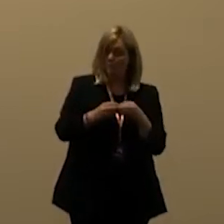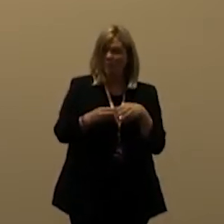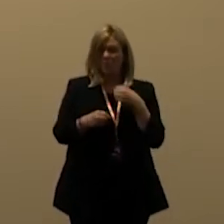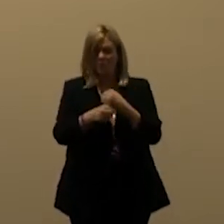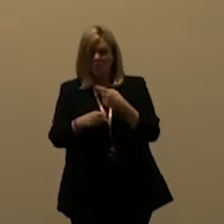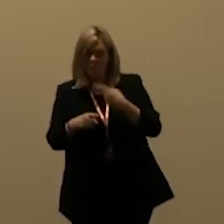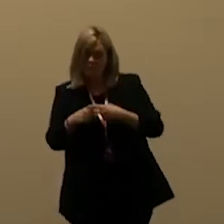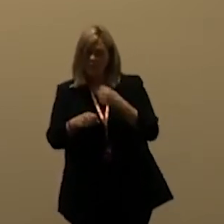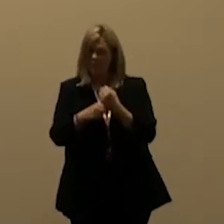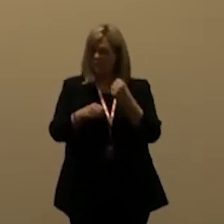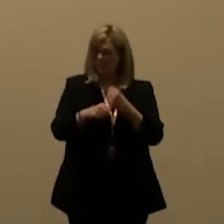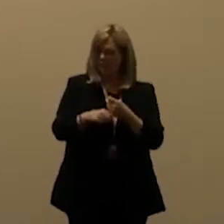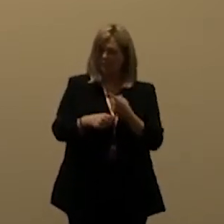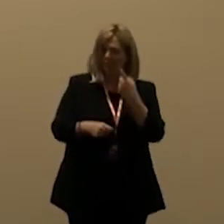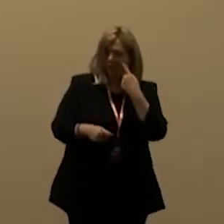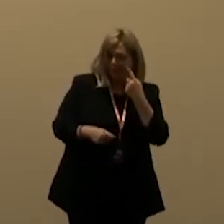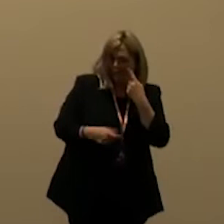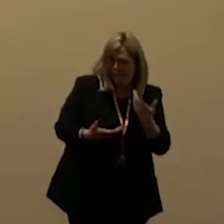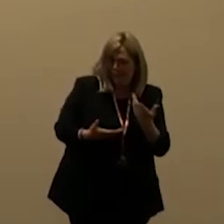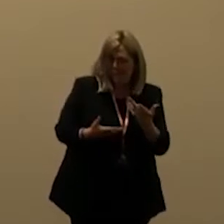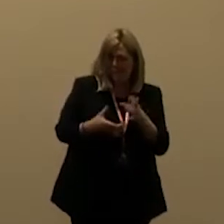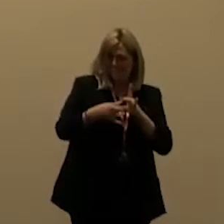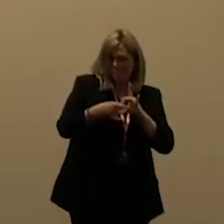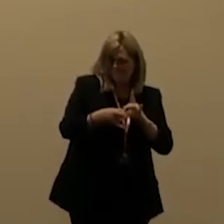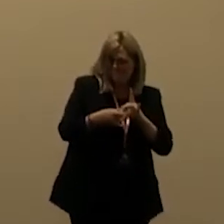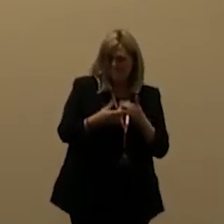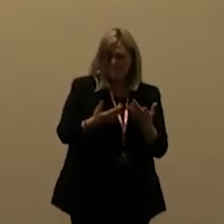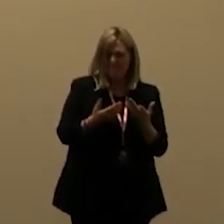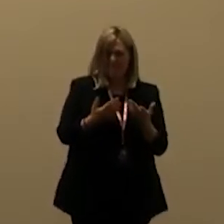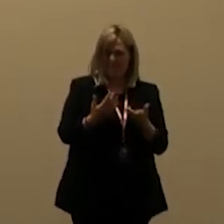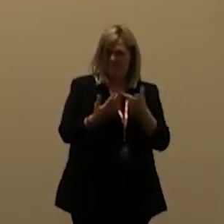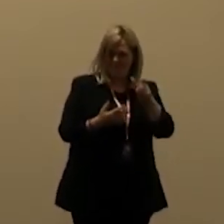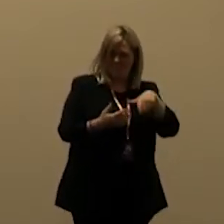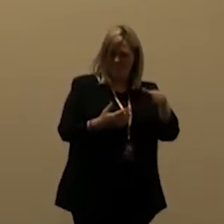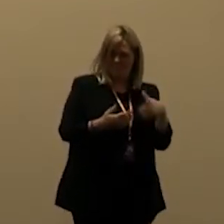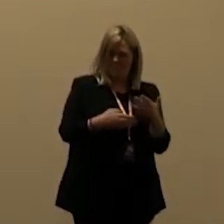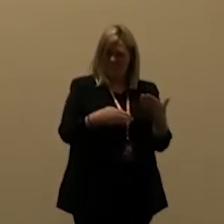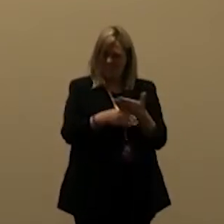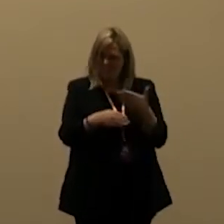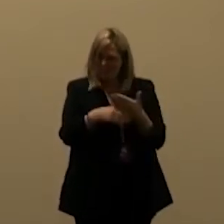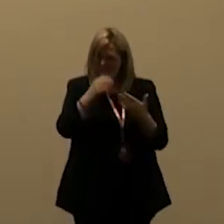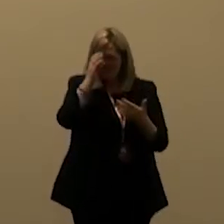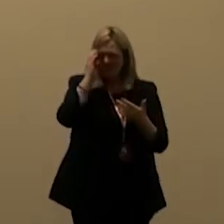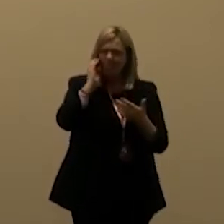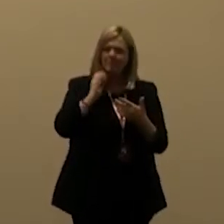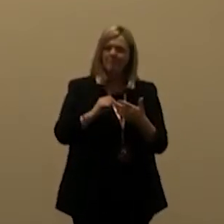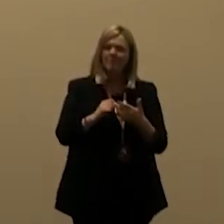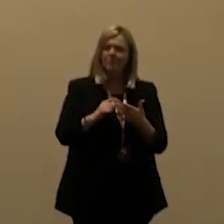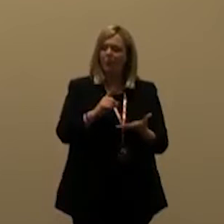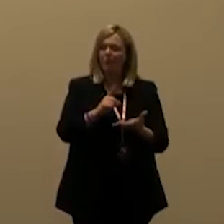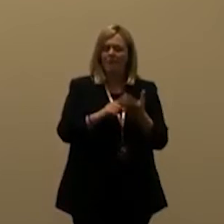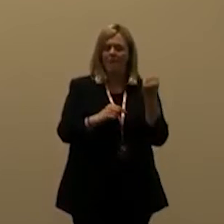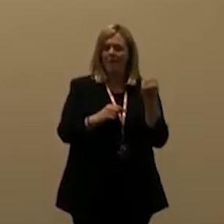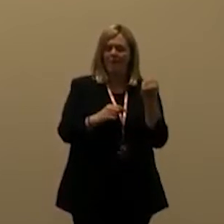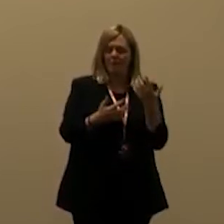X, have a go at engaging with work earlier, and I think you'll find that all sorts of